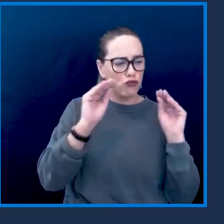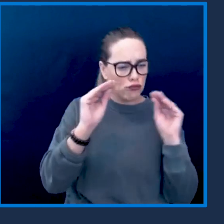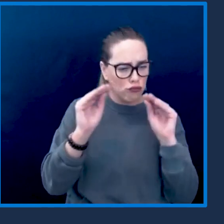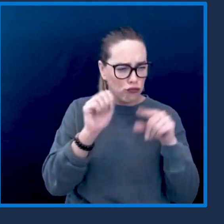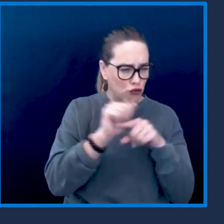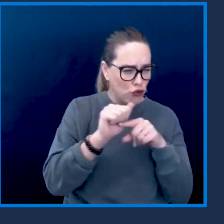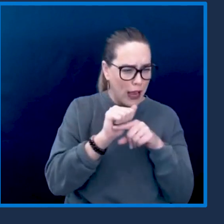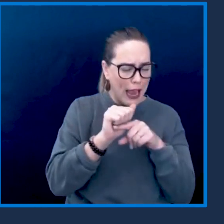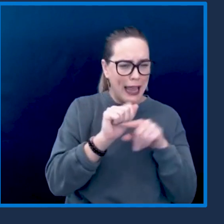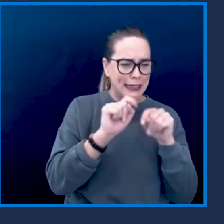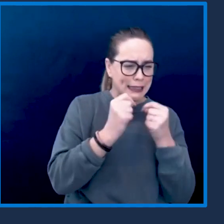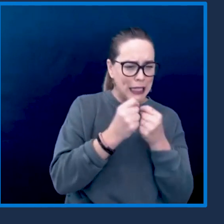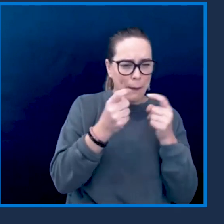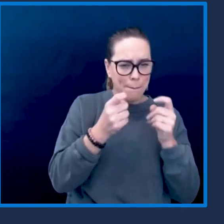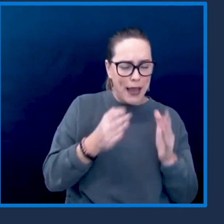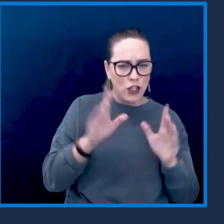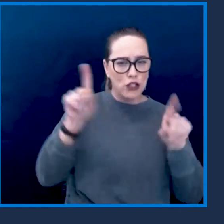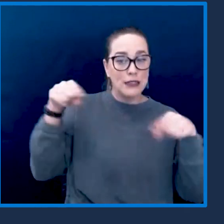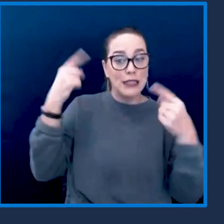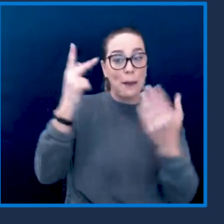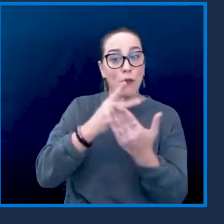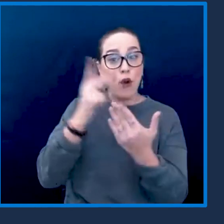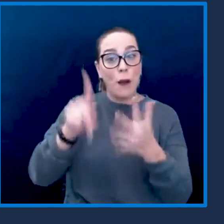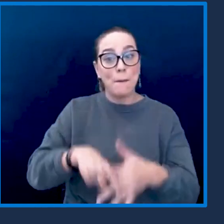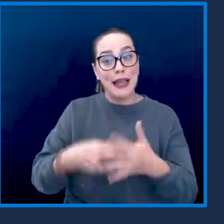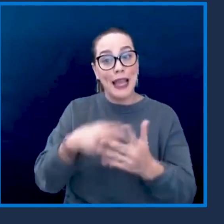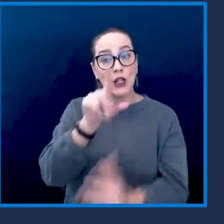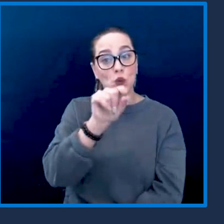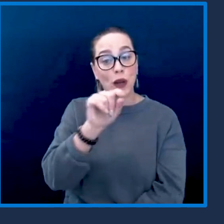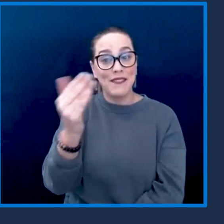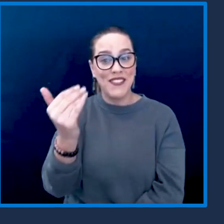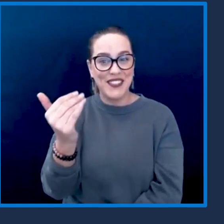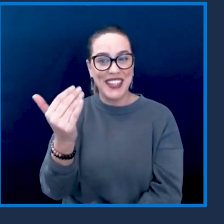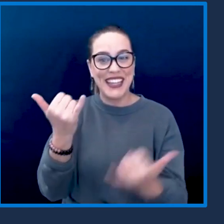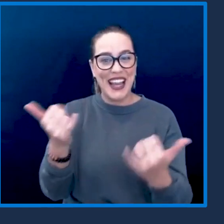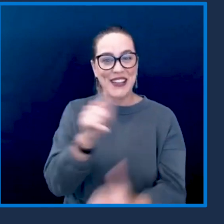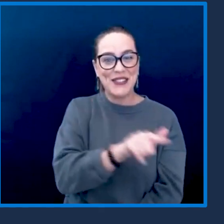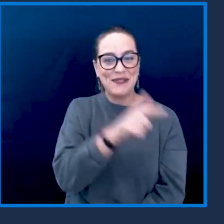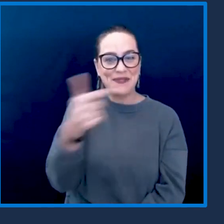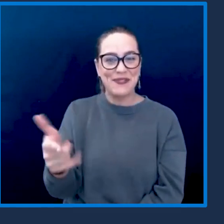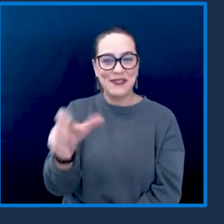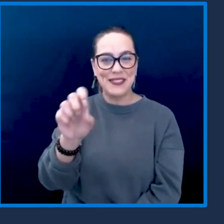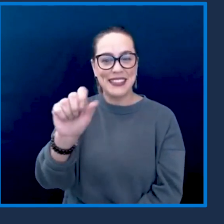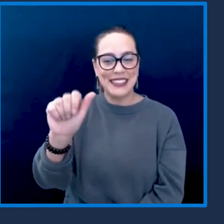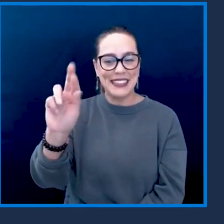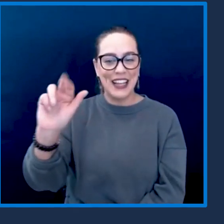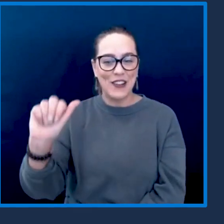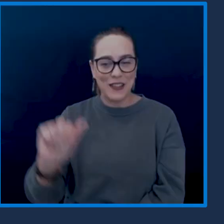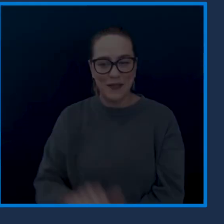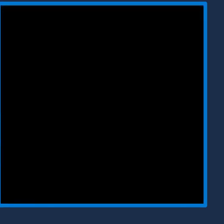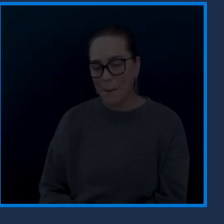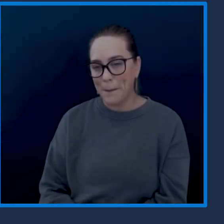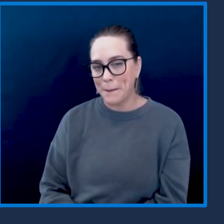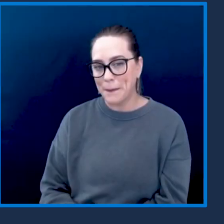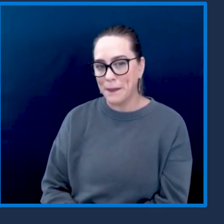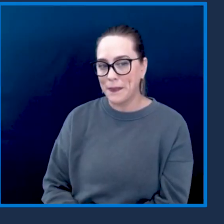on neurodiversity in the workplace since our program began in 2015. All right, I'm going to send it over to Sara.